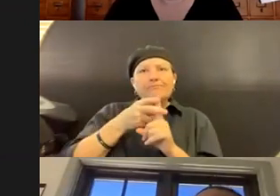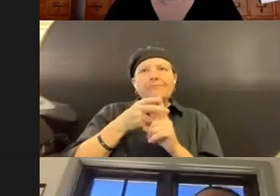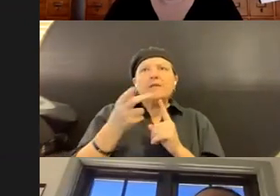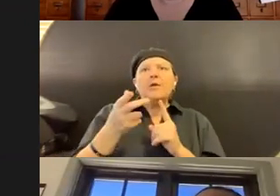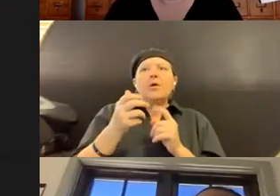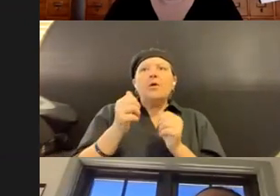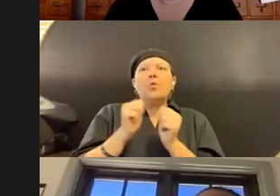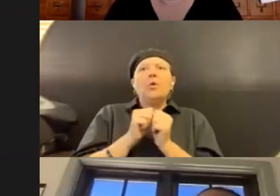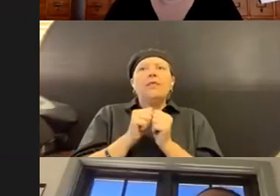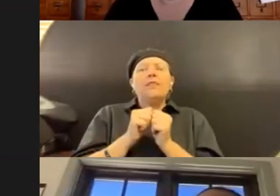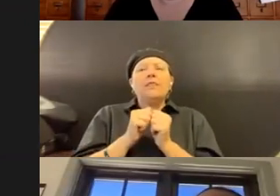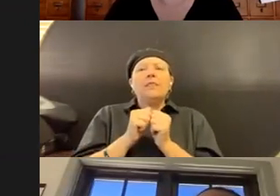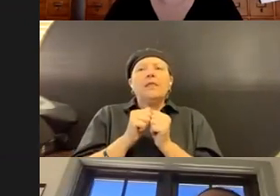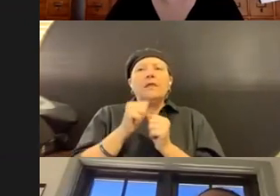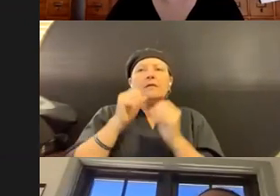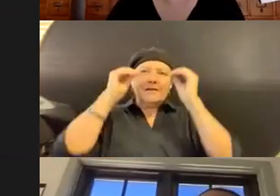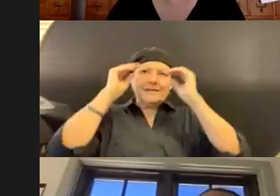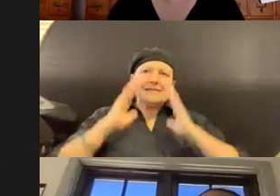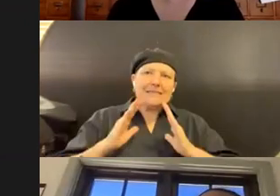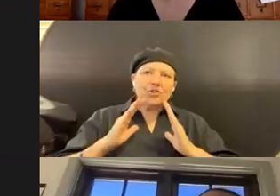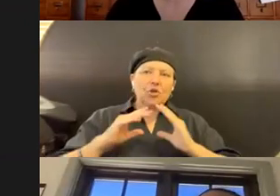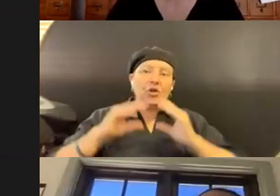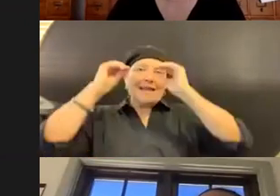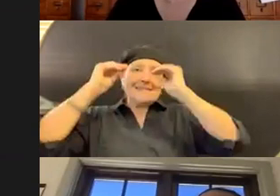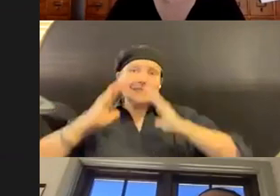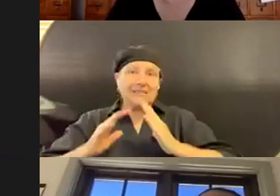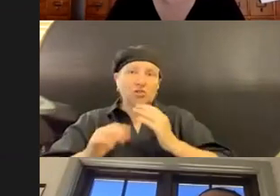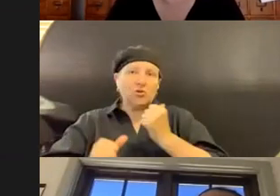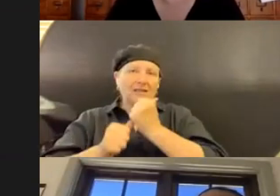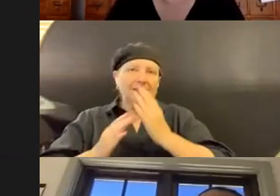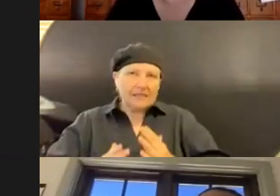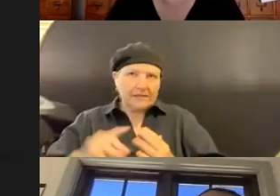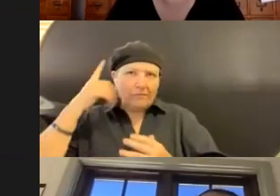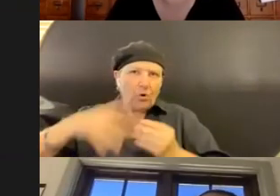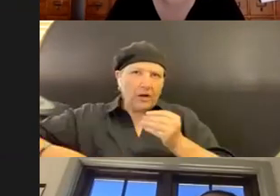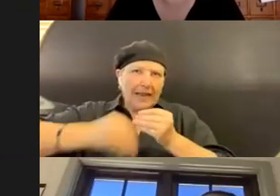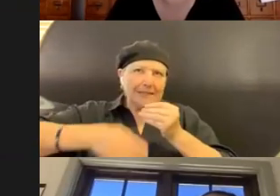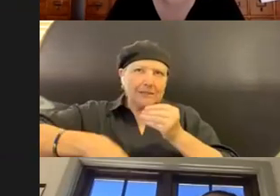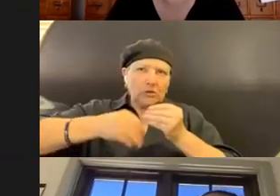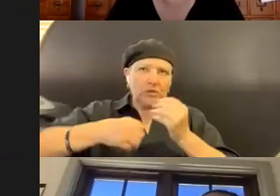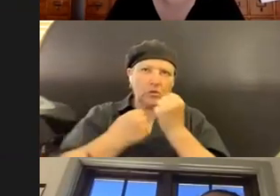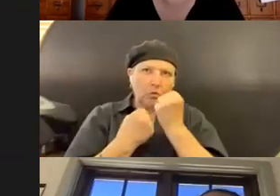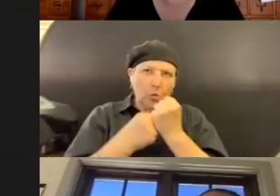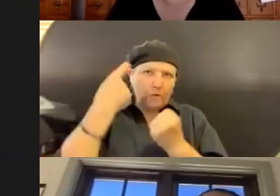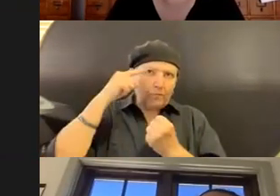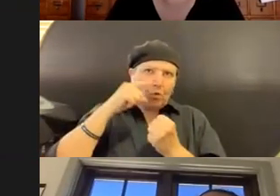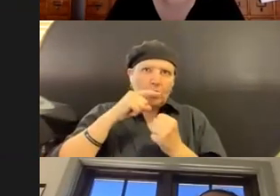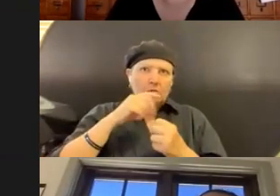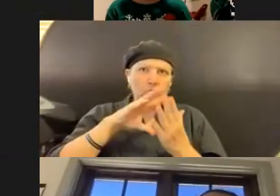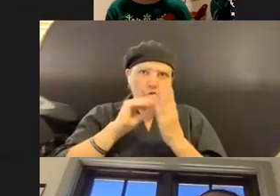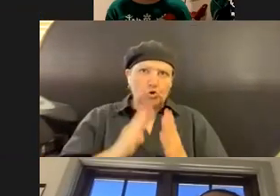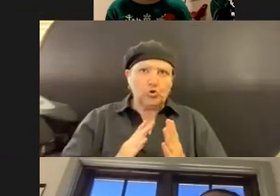a teaching assistant or other personnel to provide some additional support for the students so that everybody's needs are being addressed.